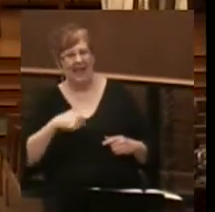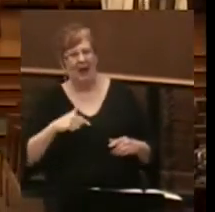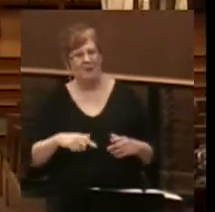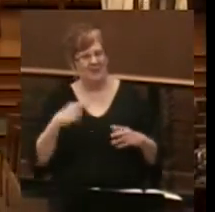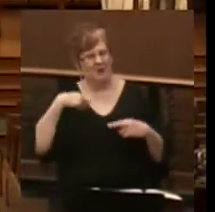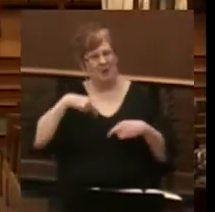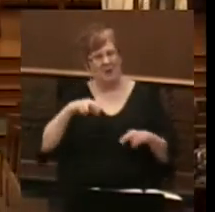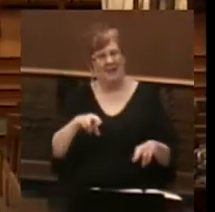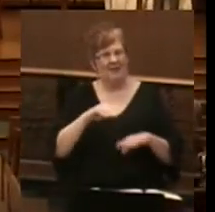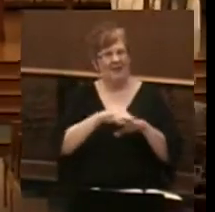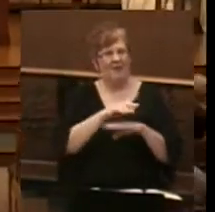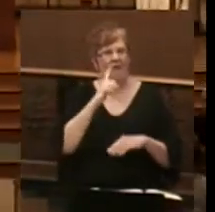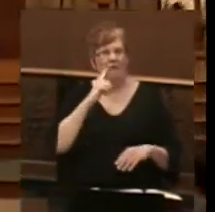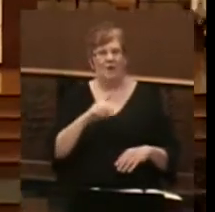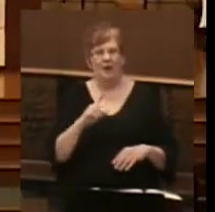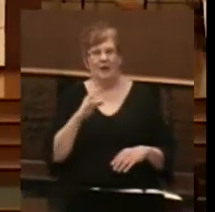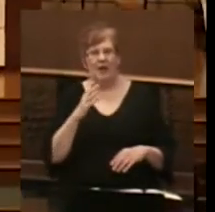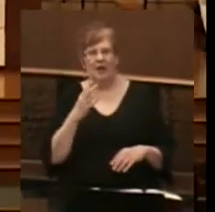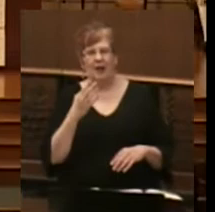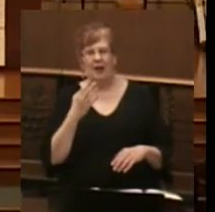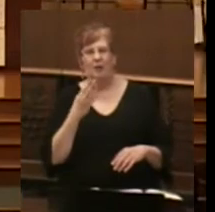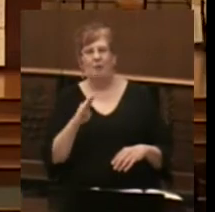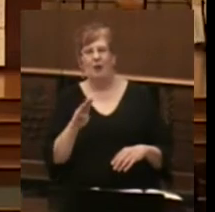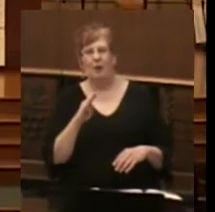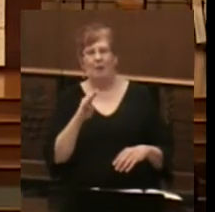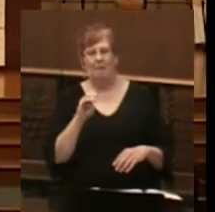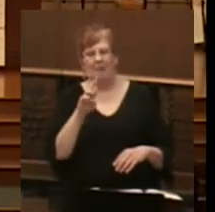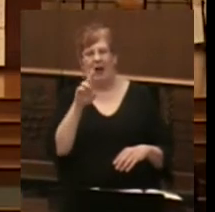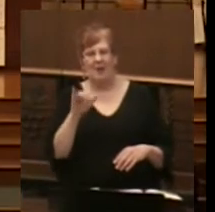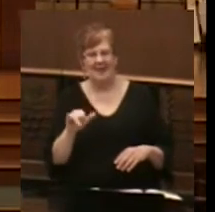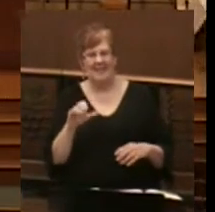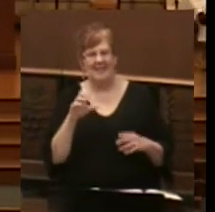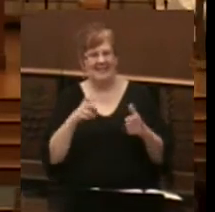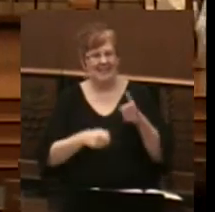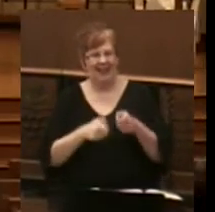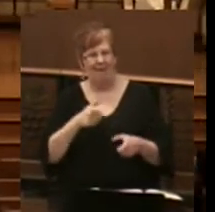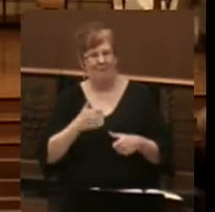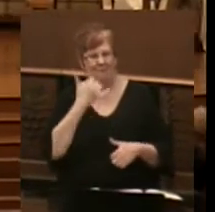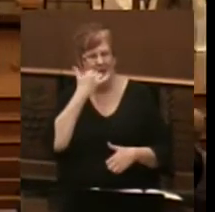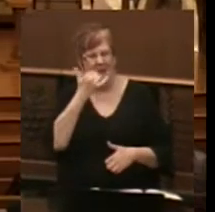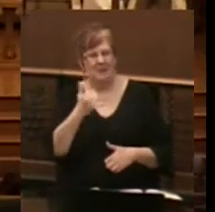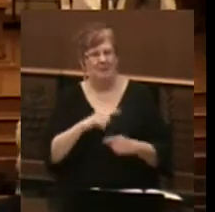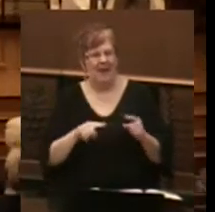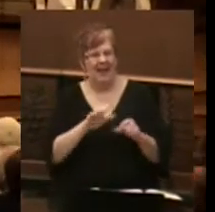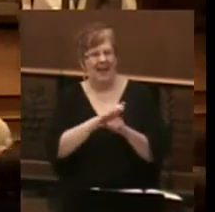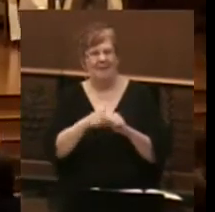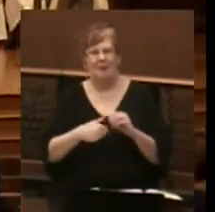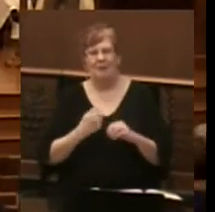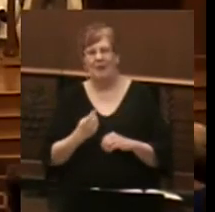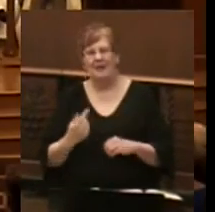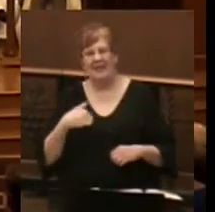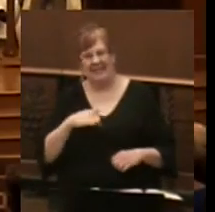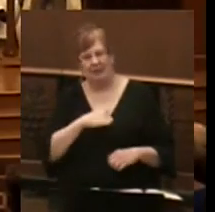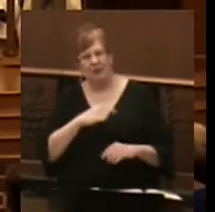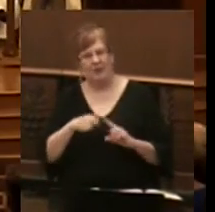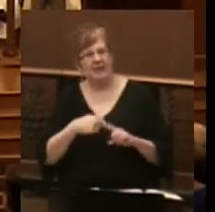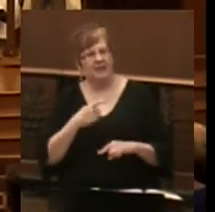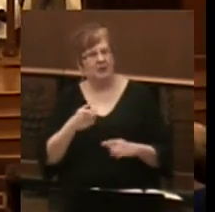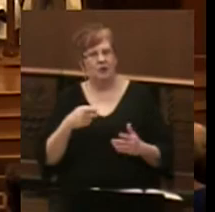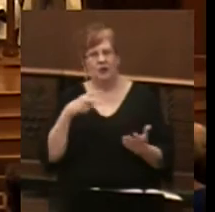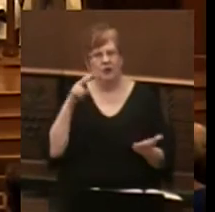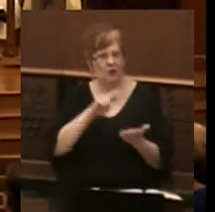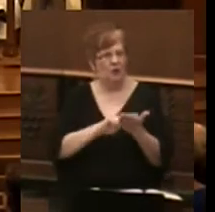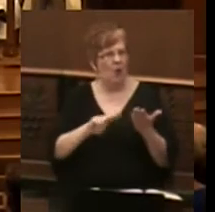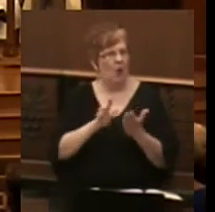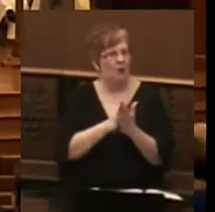advisor for those BlueBerry cell phones. I mean, that was a great success. But enough about me. We need to turn to the Holy Book.